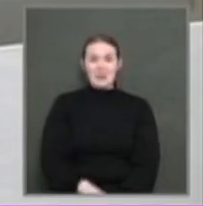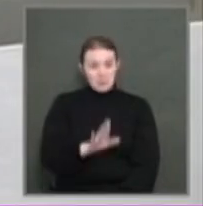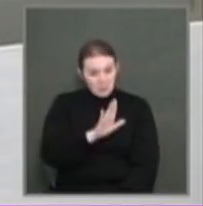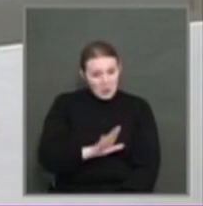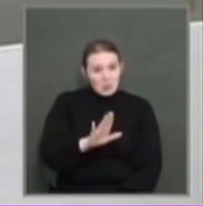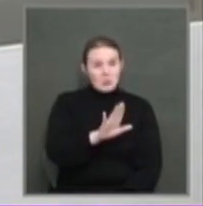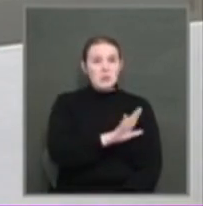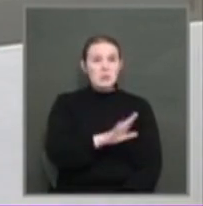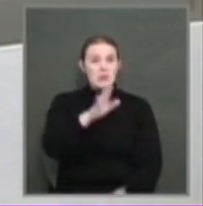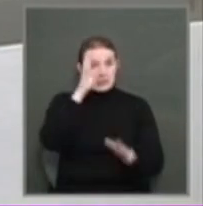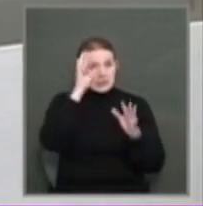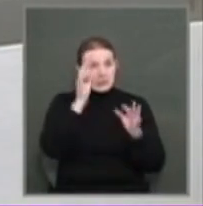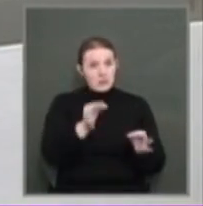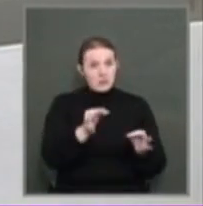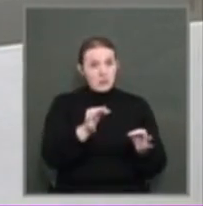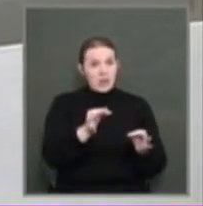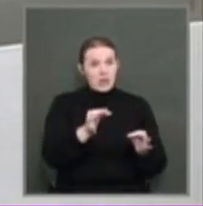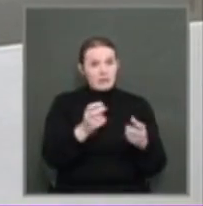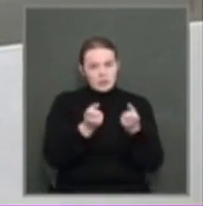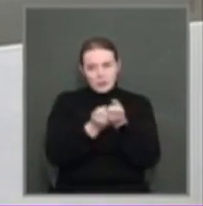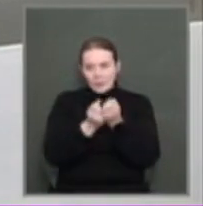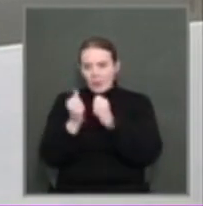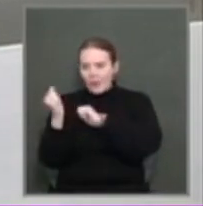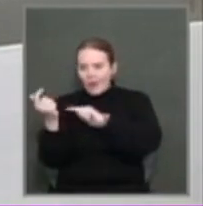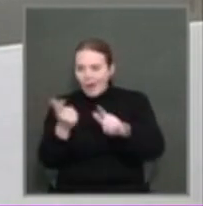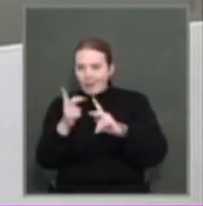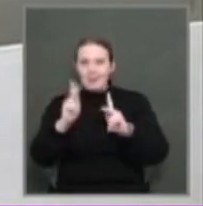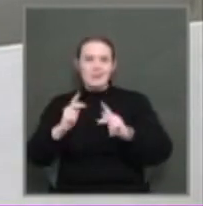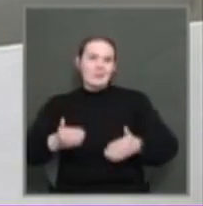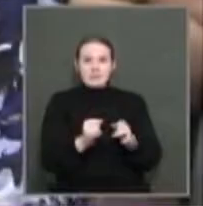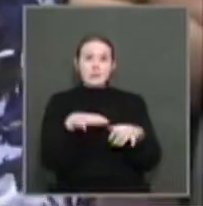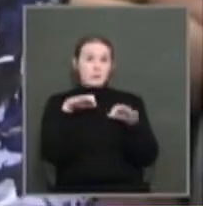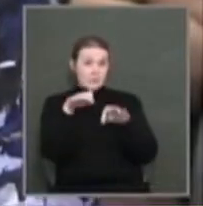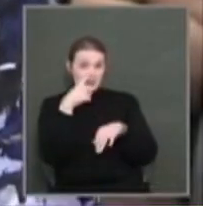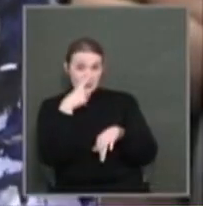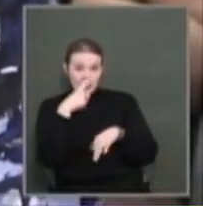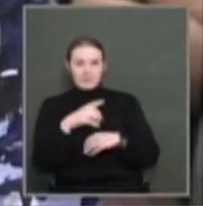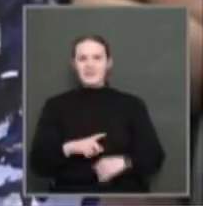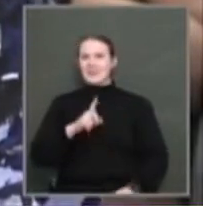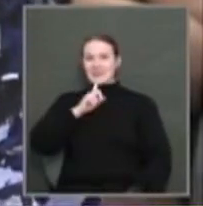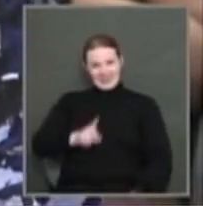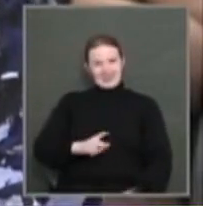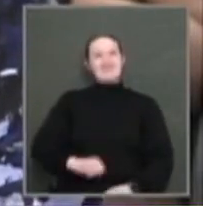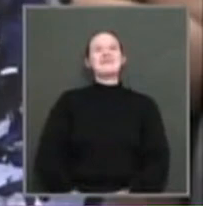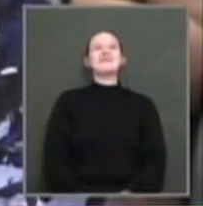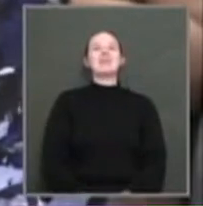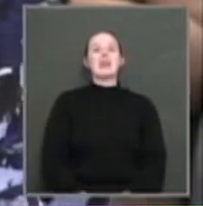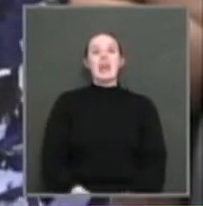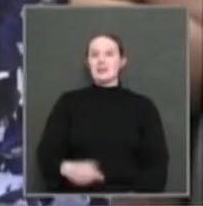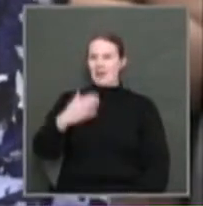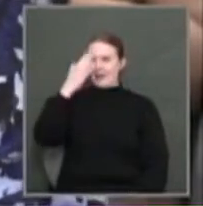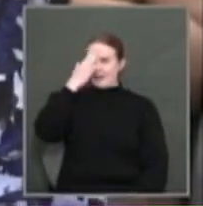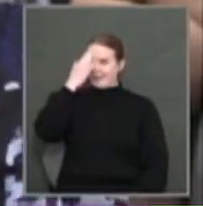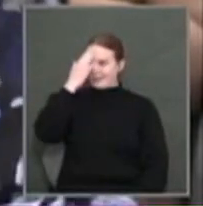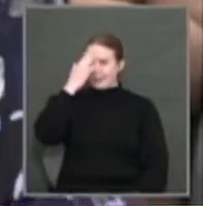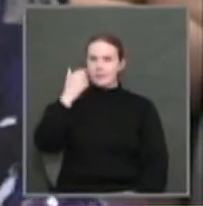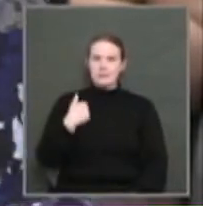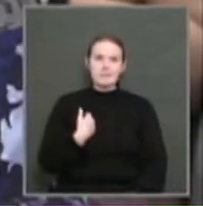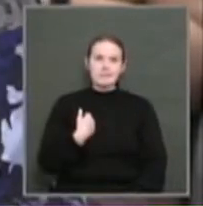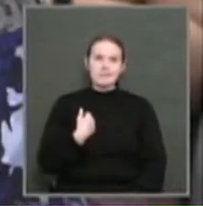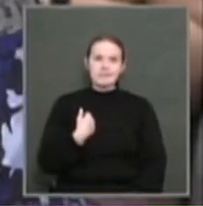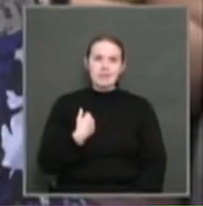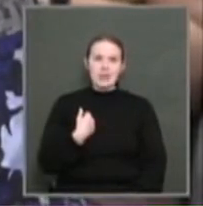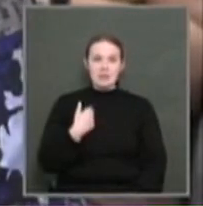year. Castro is an experienced activist, and she's also the mother of U.S. Representative Joaquin Castro and former Mayor